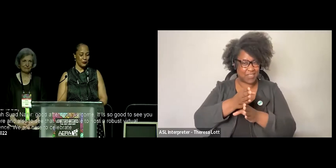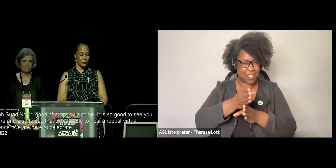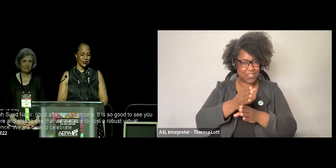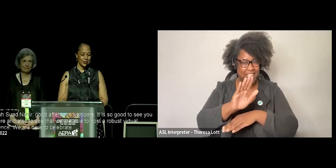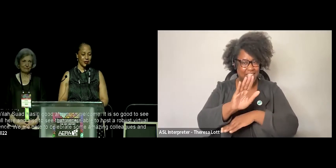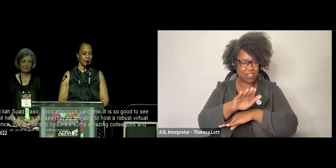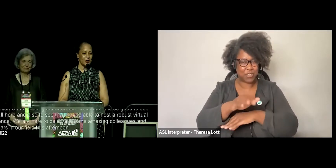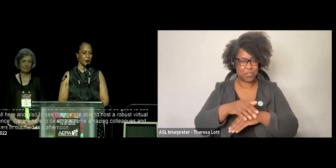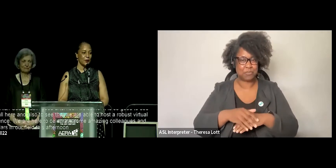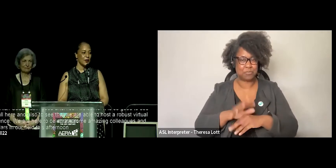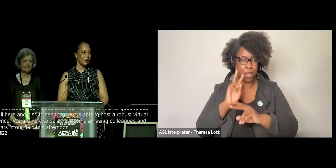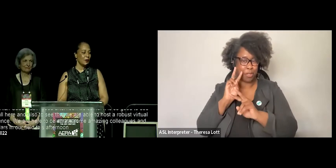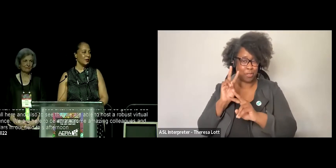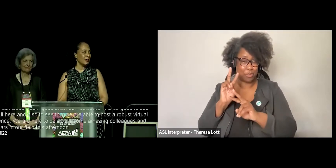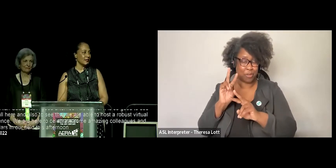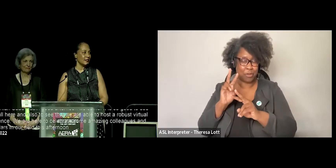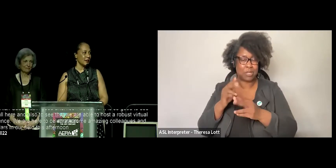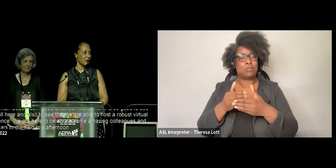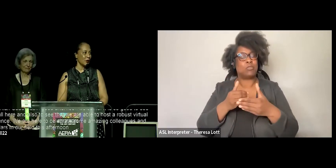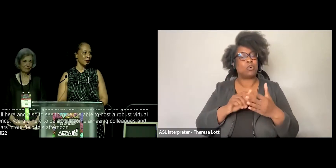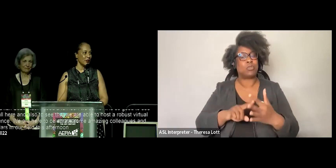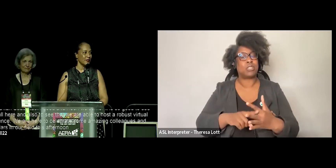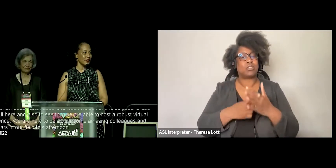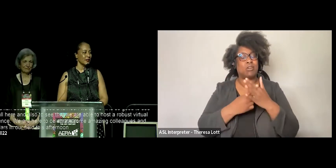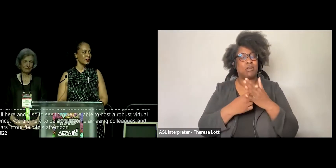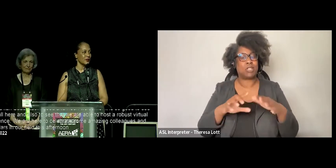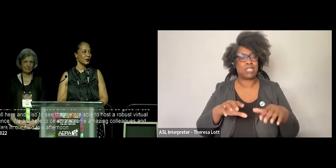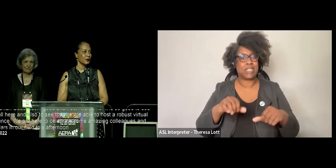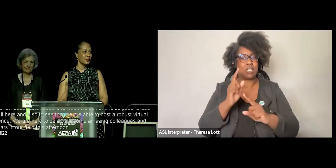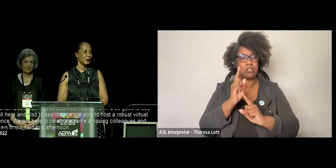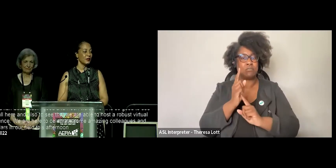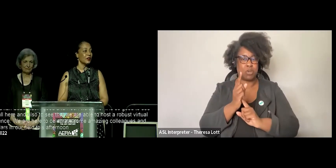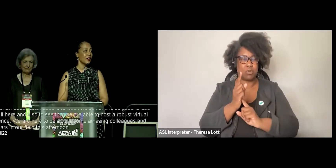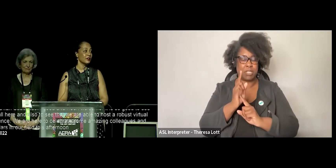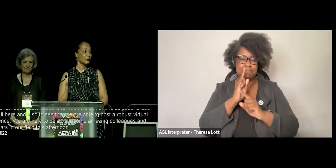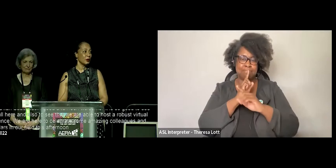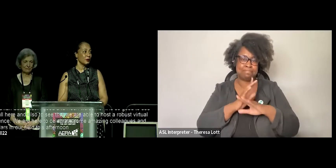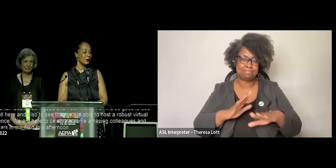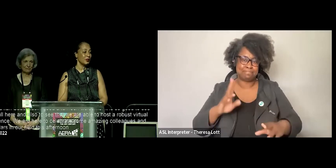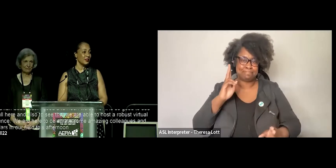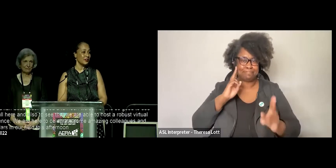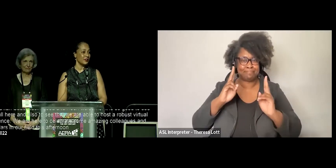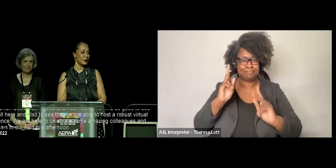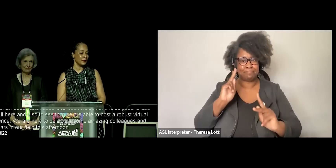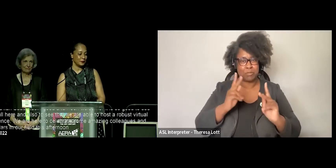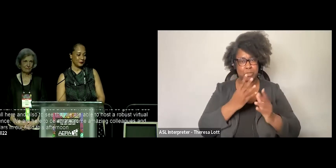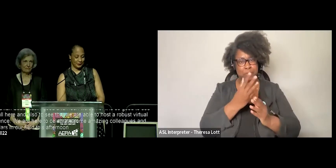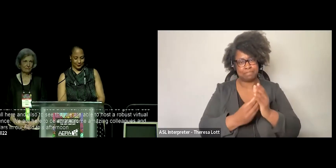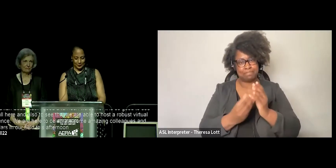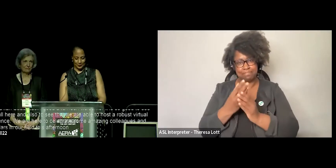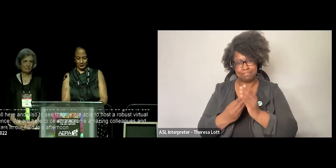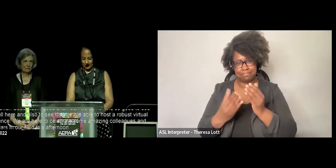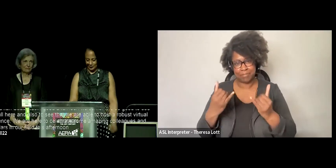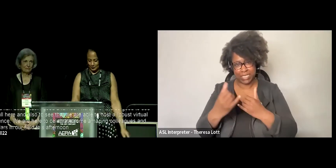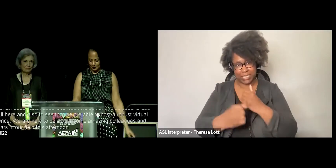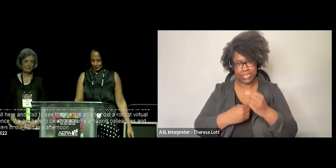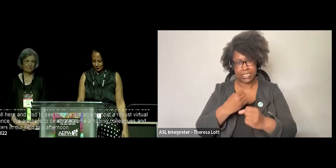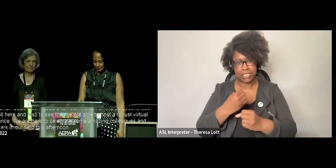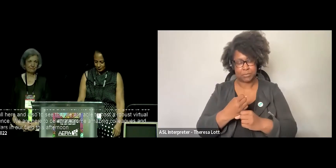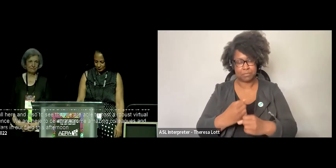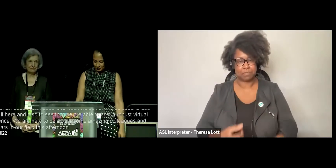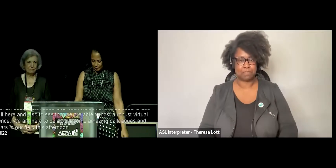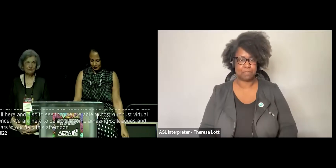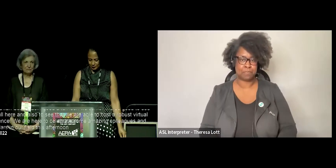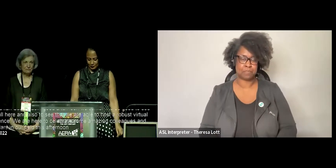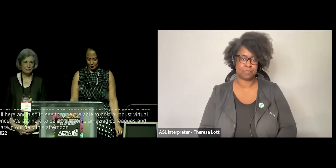to that. Before we start, though, we'd like to take a moment of silence for those that we have lost from our community this year.